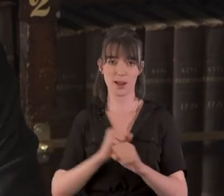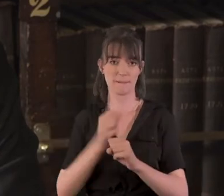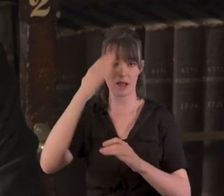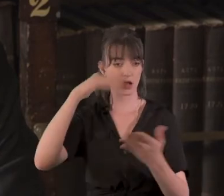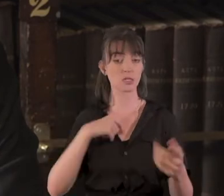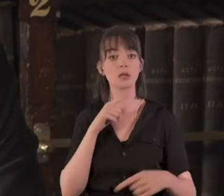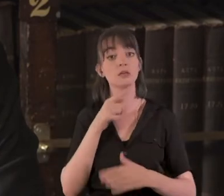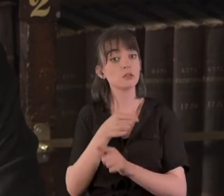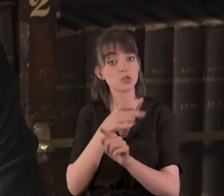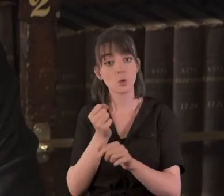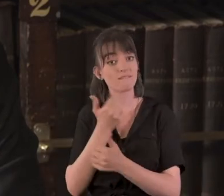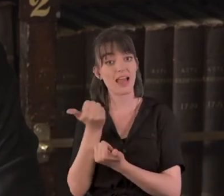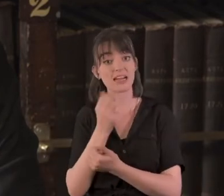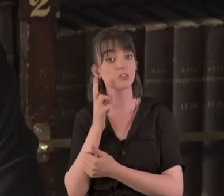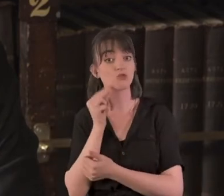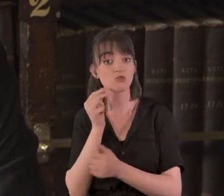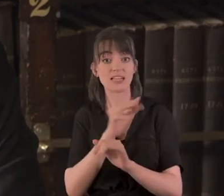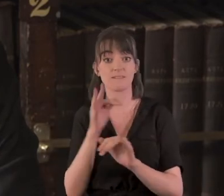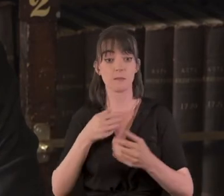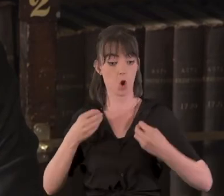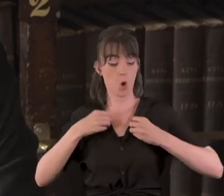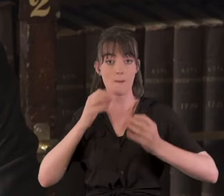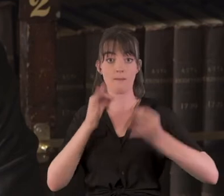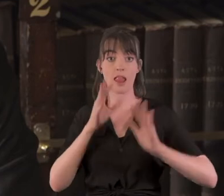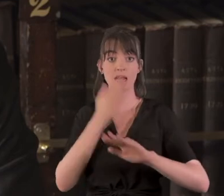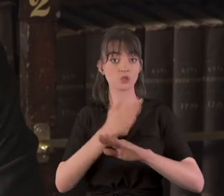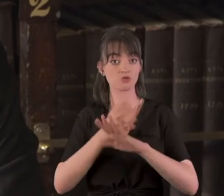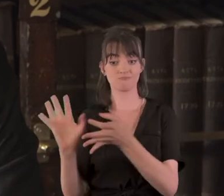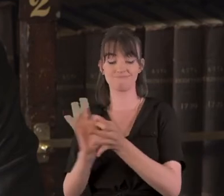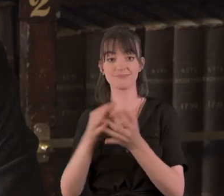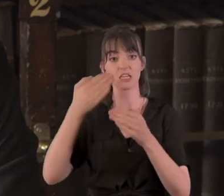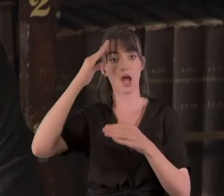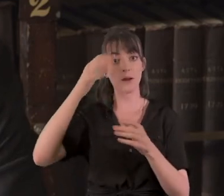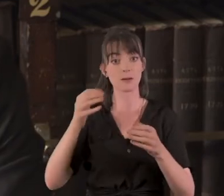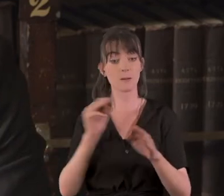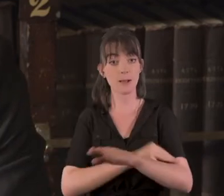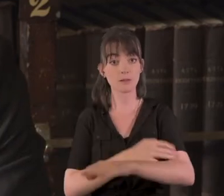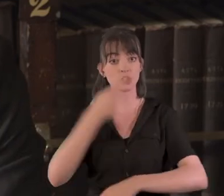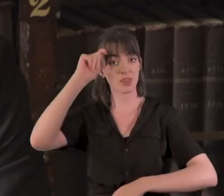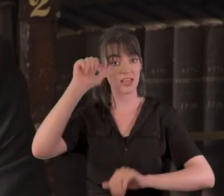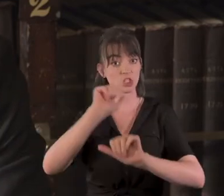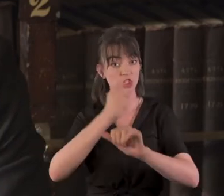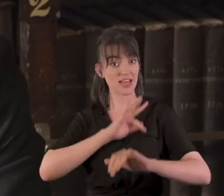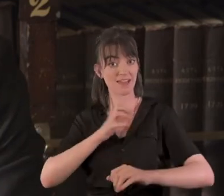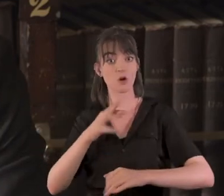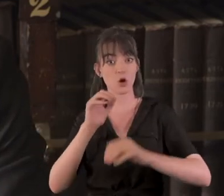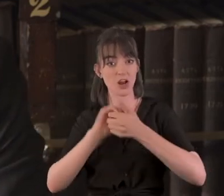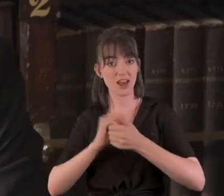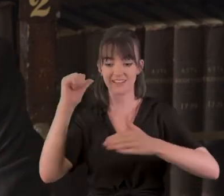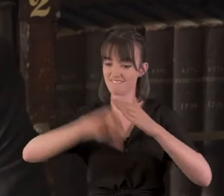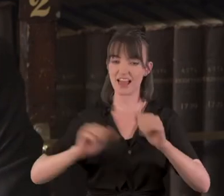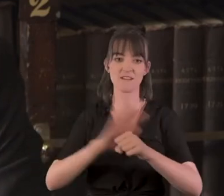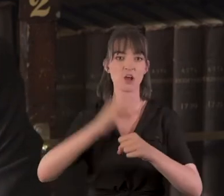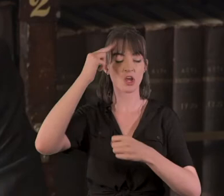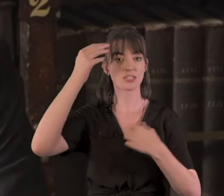career regarding the Irish problem? Do you think yourself or your colleagues likewise failed fully to understand Ireland?